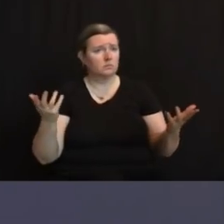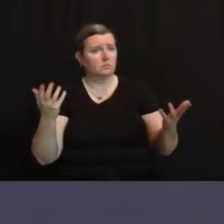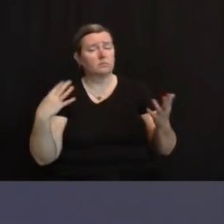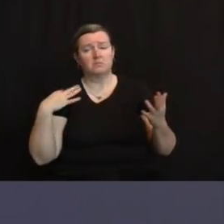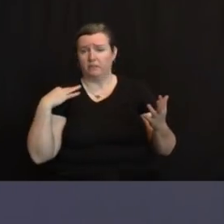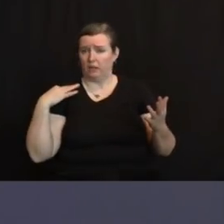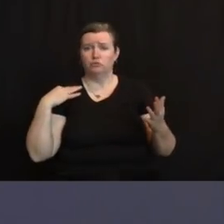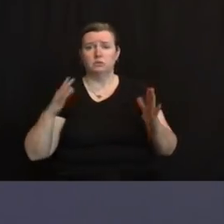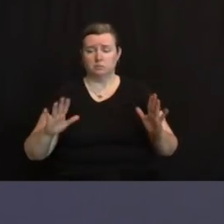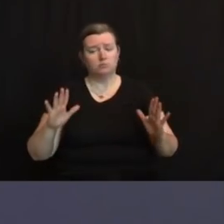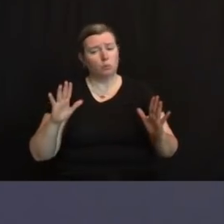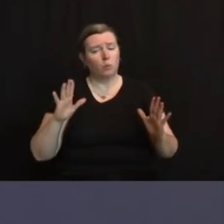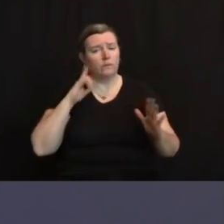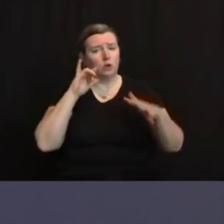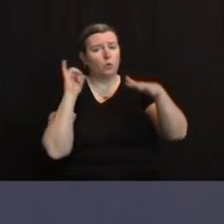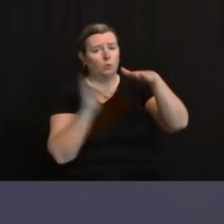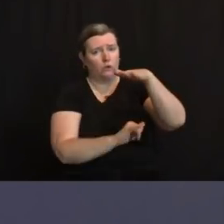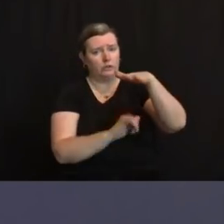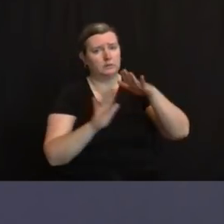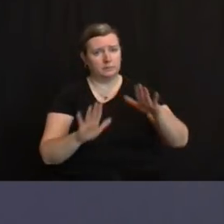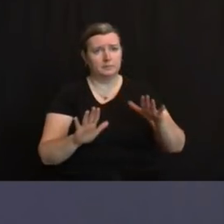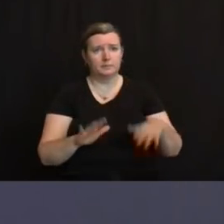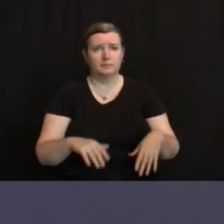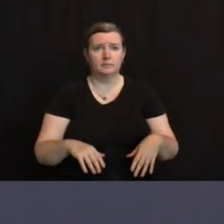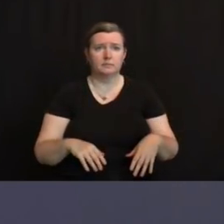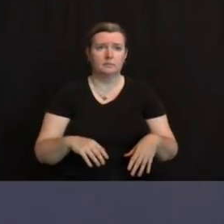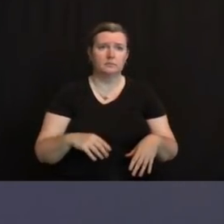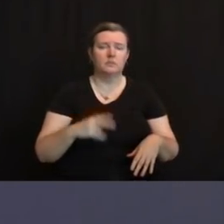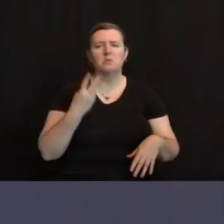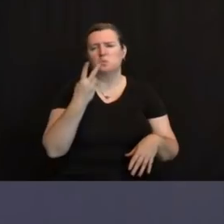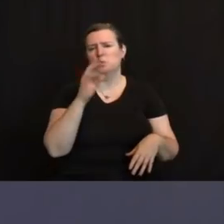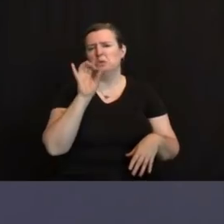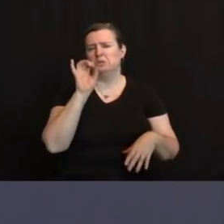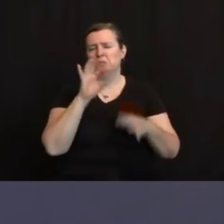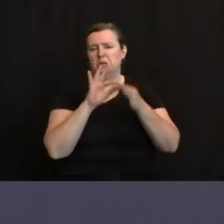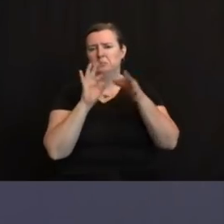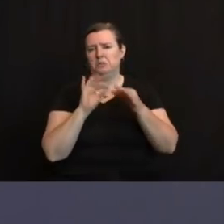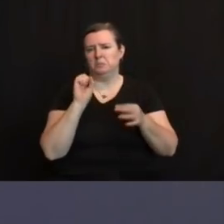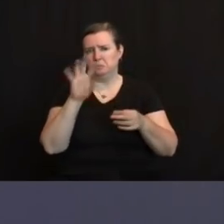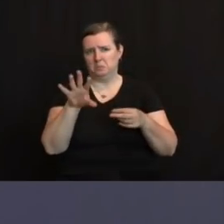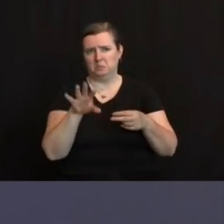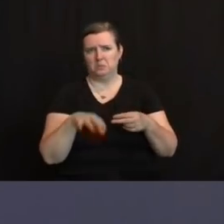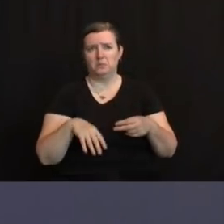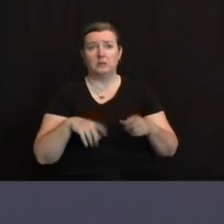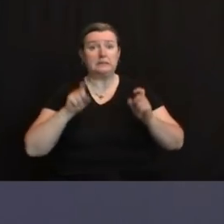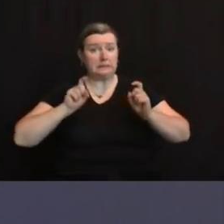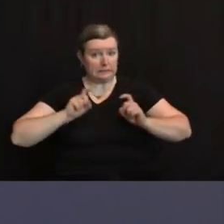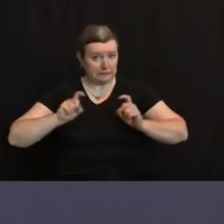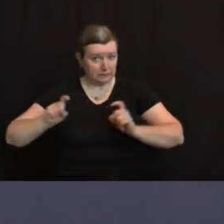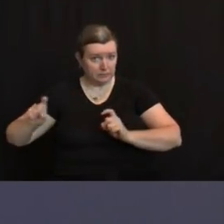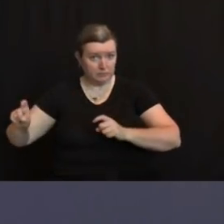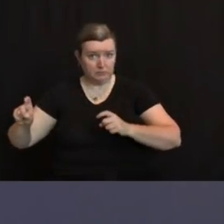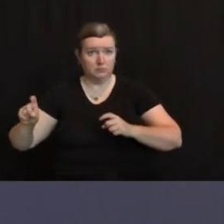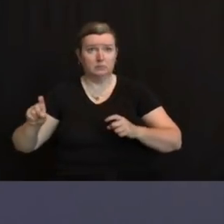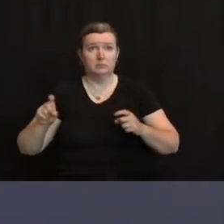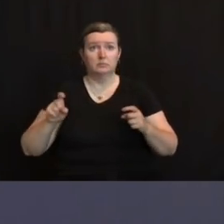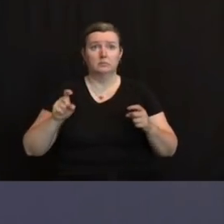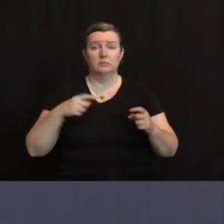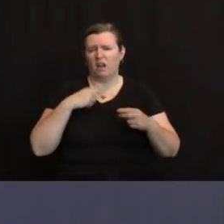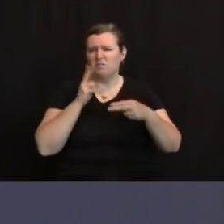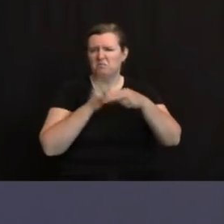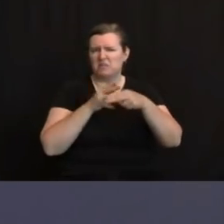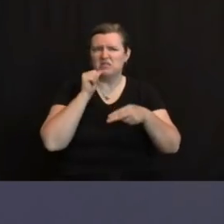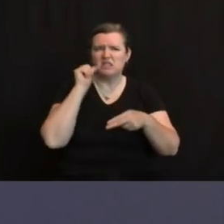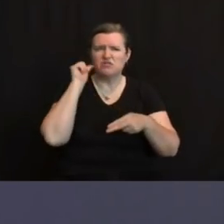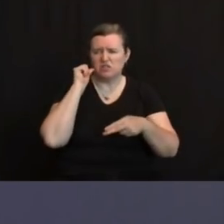I would just add to that two other specifics. The testing piece of this, which we did refer to yesterday, Judy again